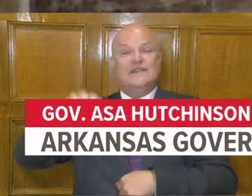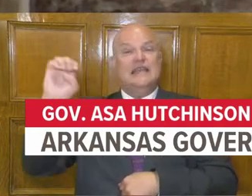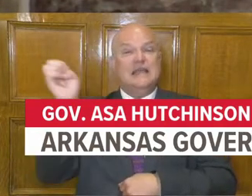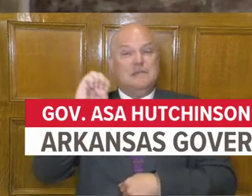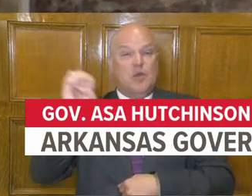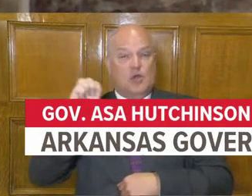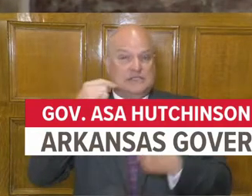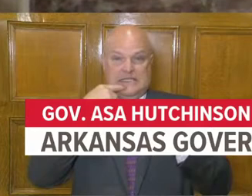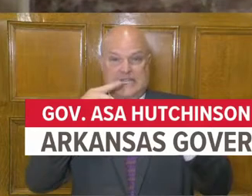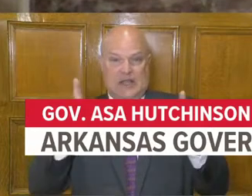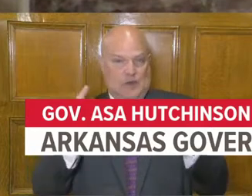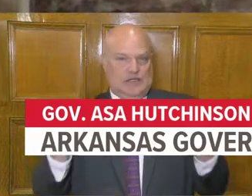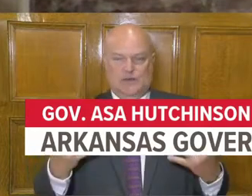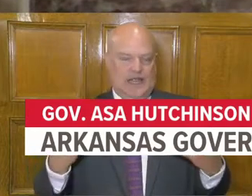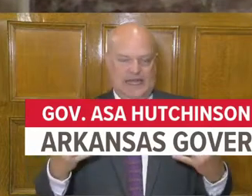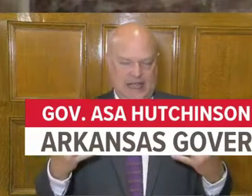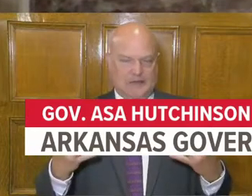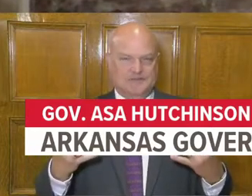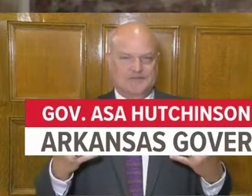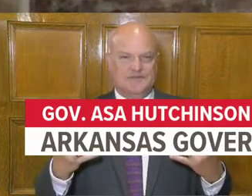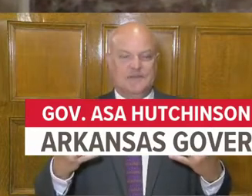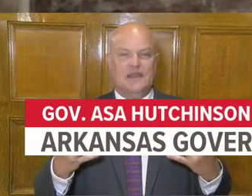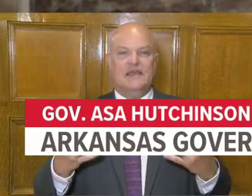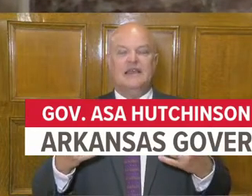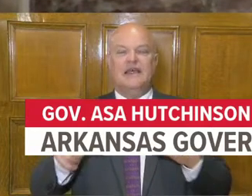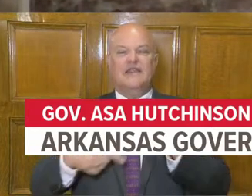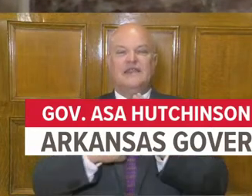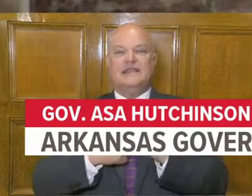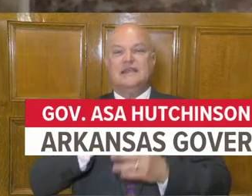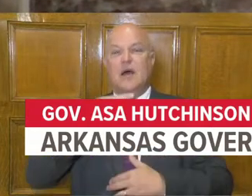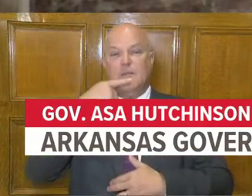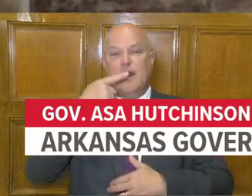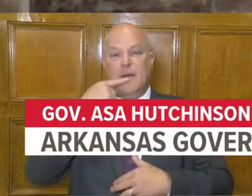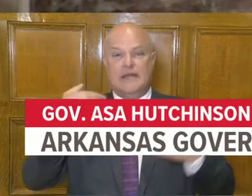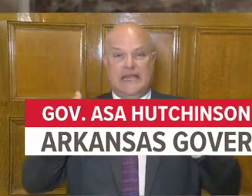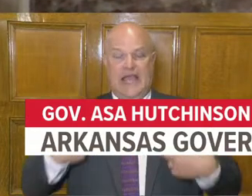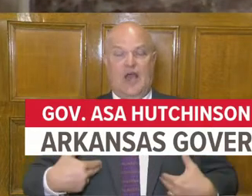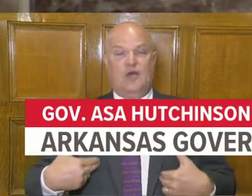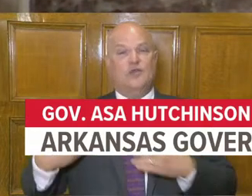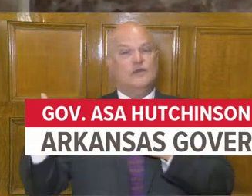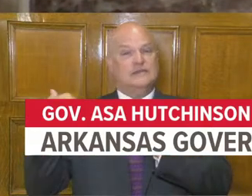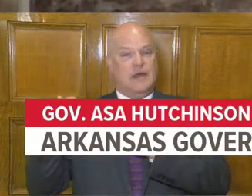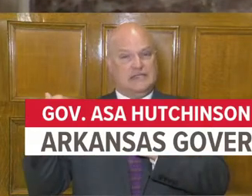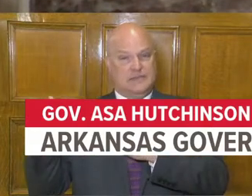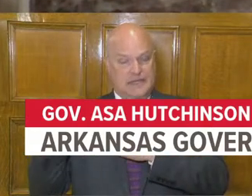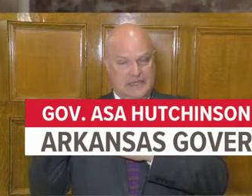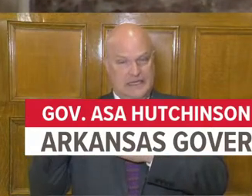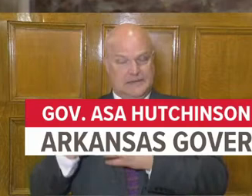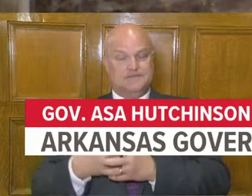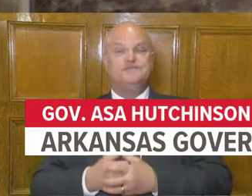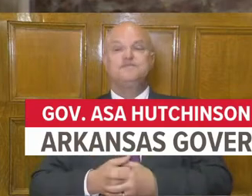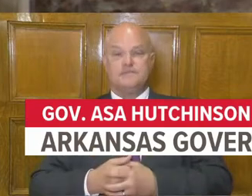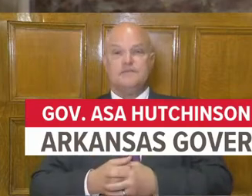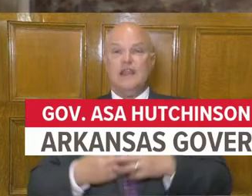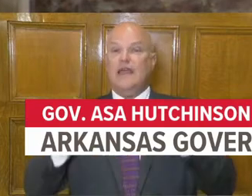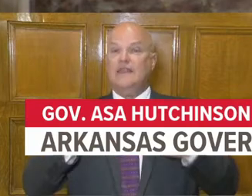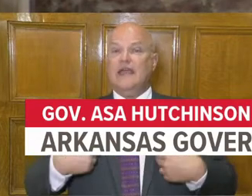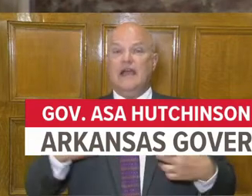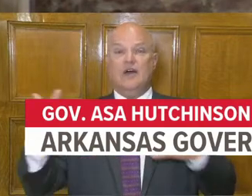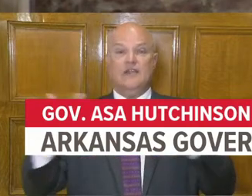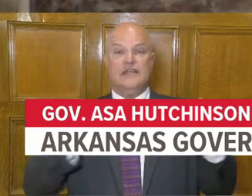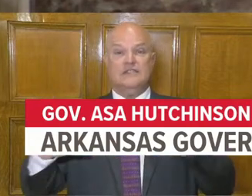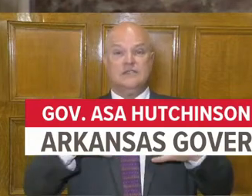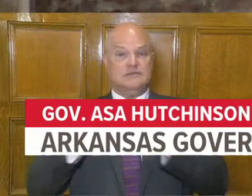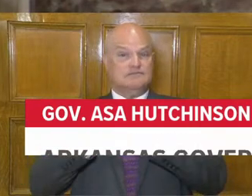emergency declaration to carry out this public health responsibility. The public health concerns remain,